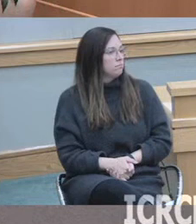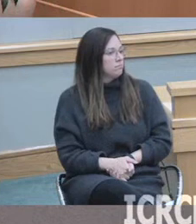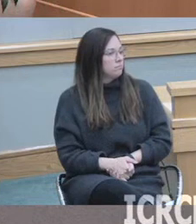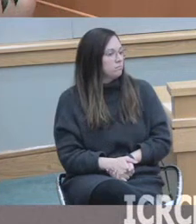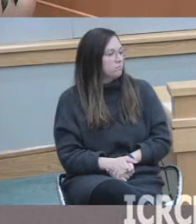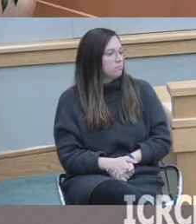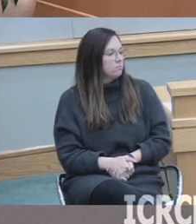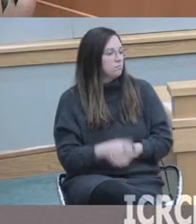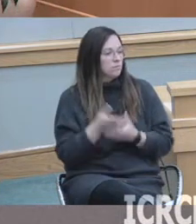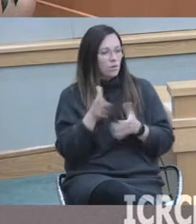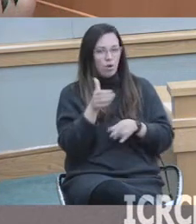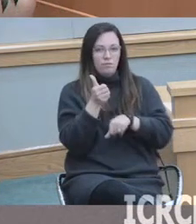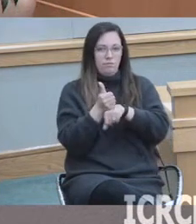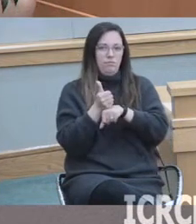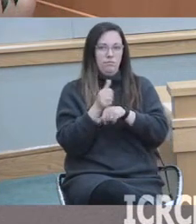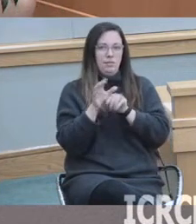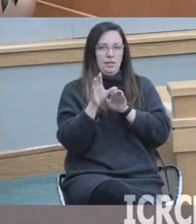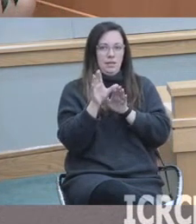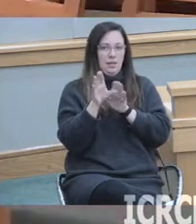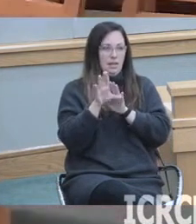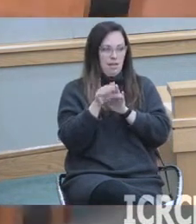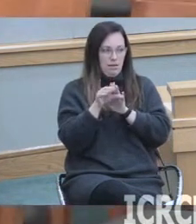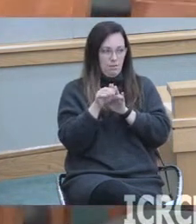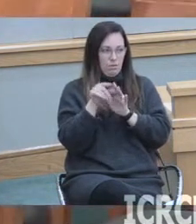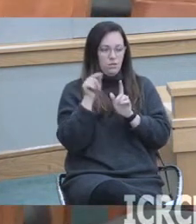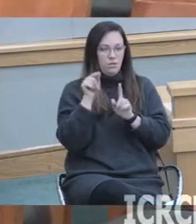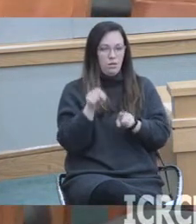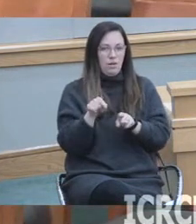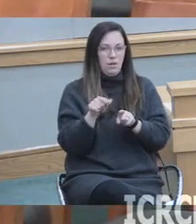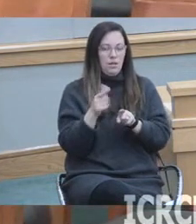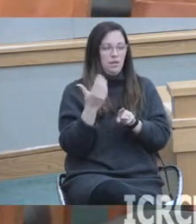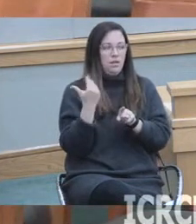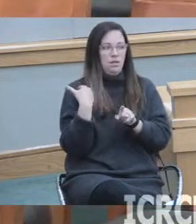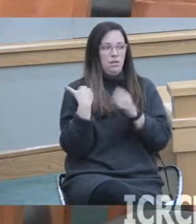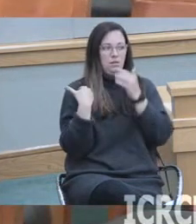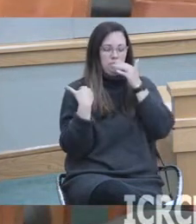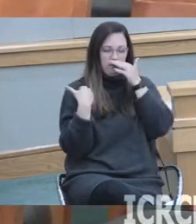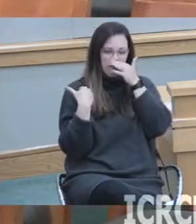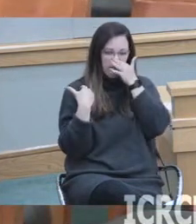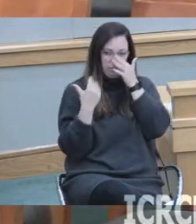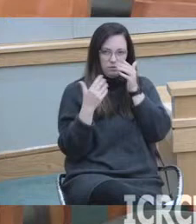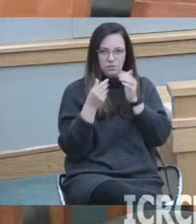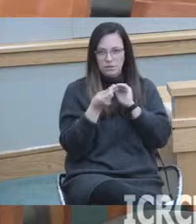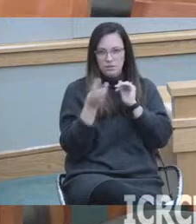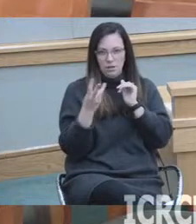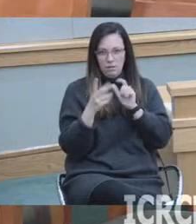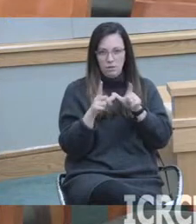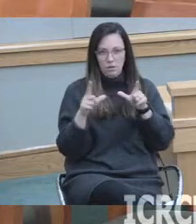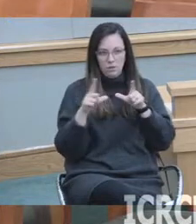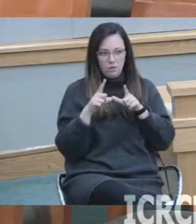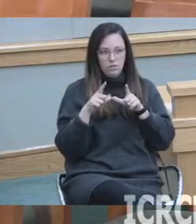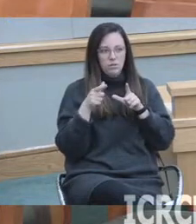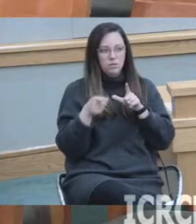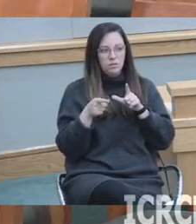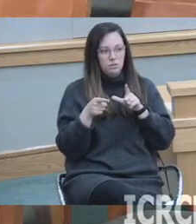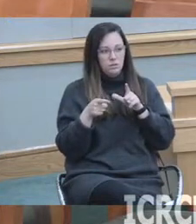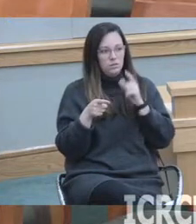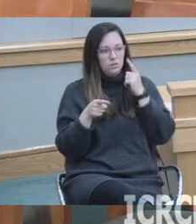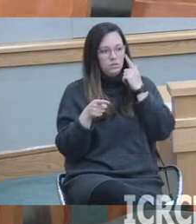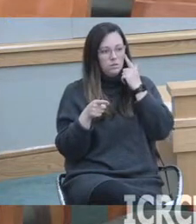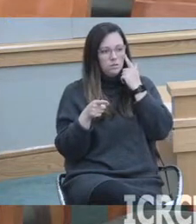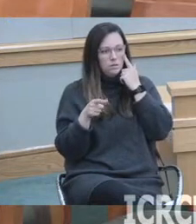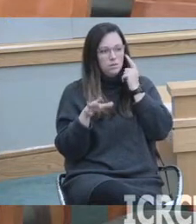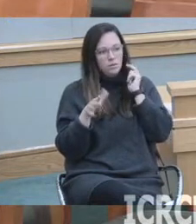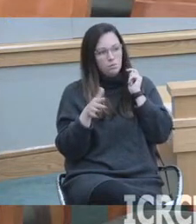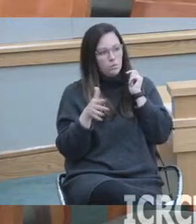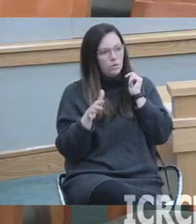The existing cameras that were located at several locations were